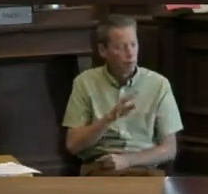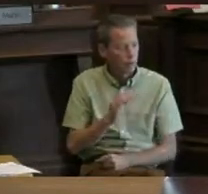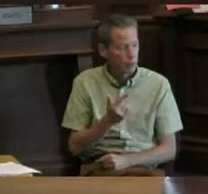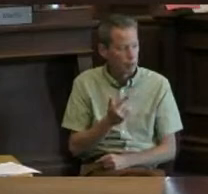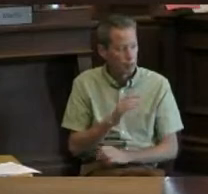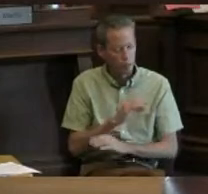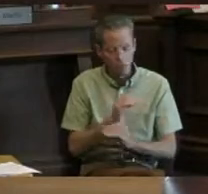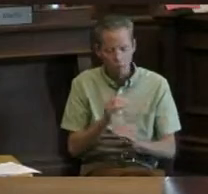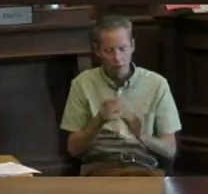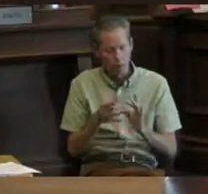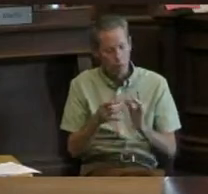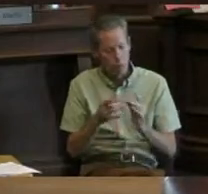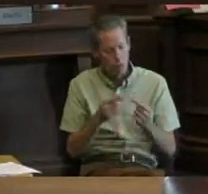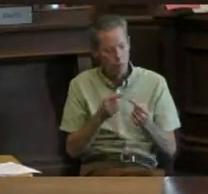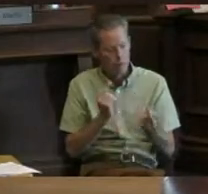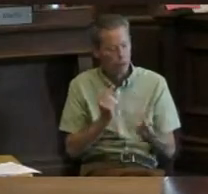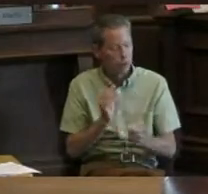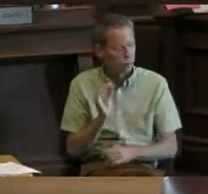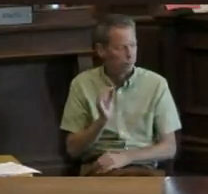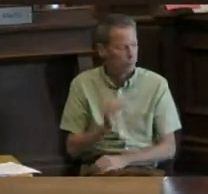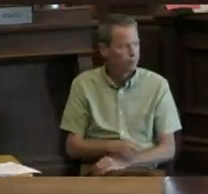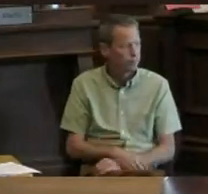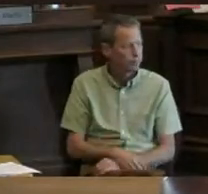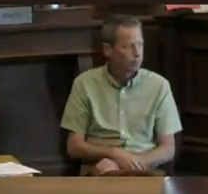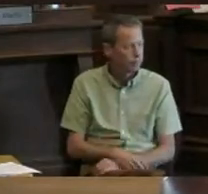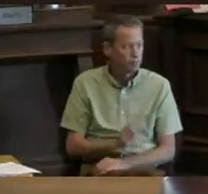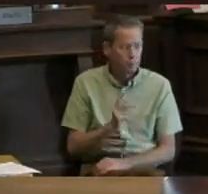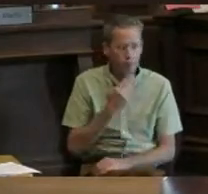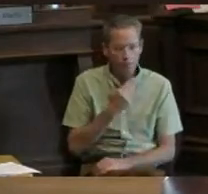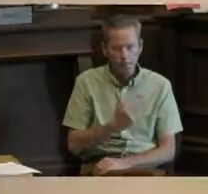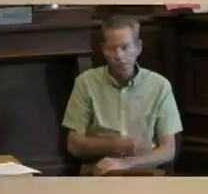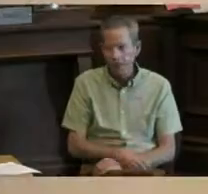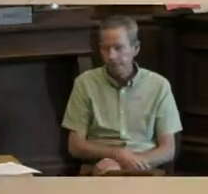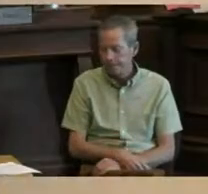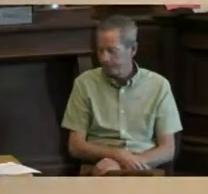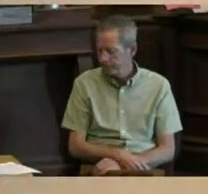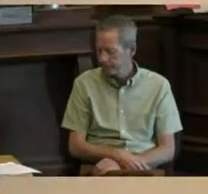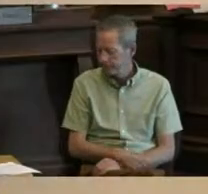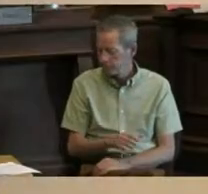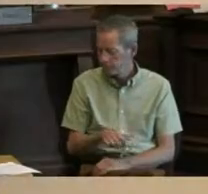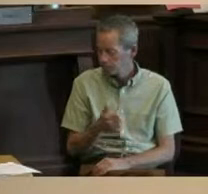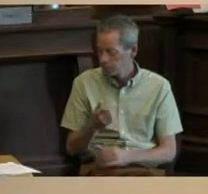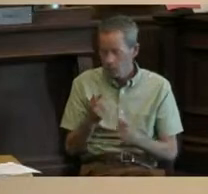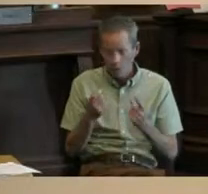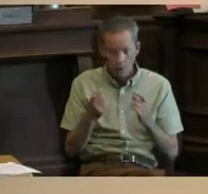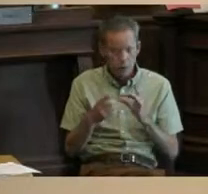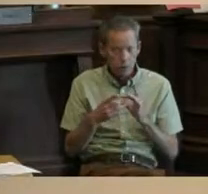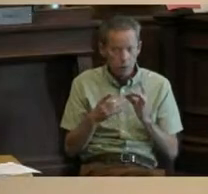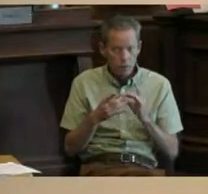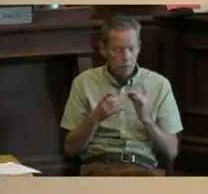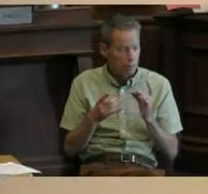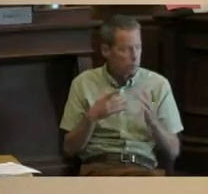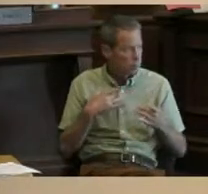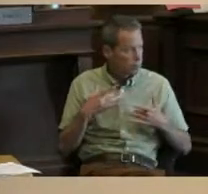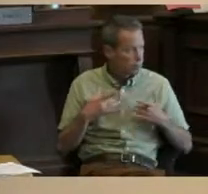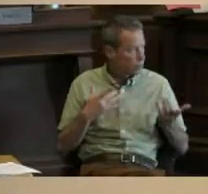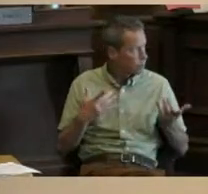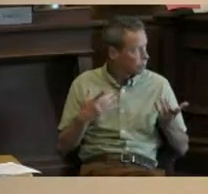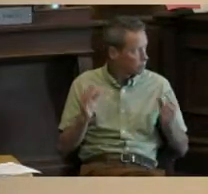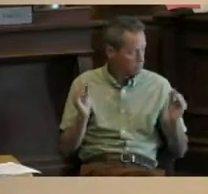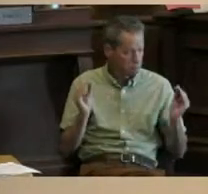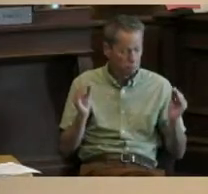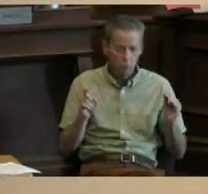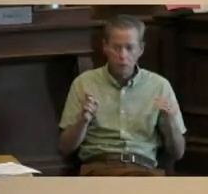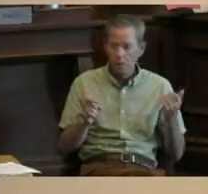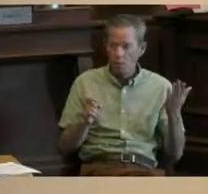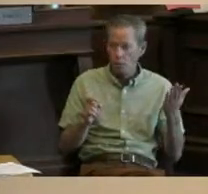in opposition, so okay. That's what happened at the hearing. Thank you, I appreciate it. Any other questions, comments, or concerns? Seeing none, I